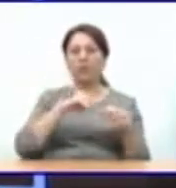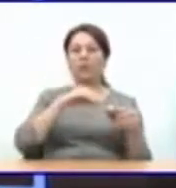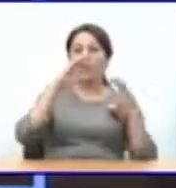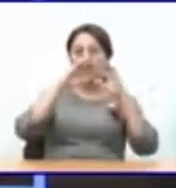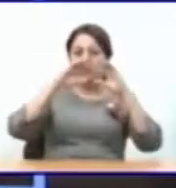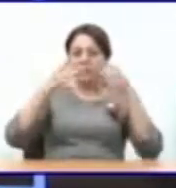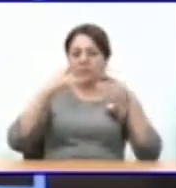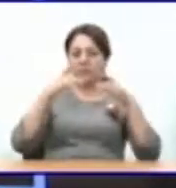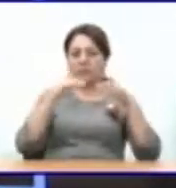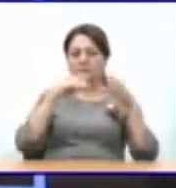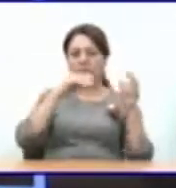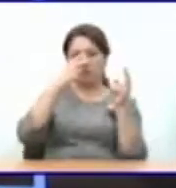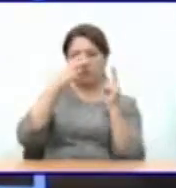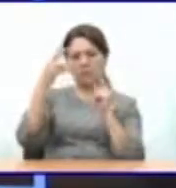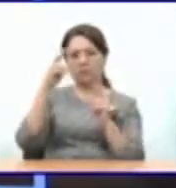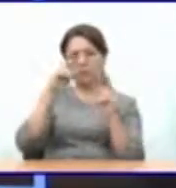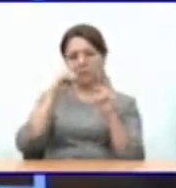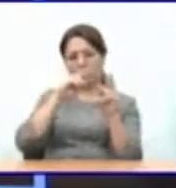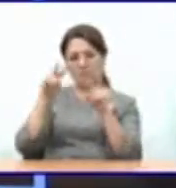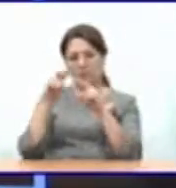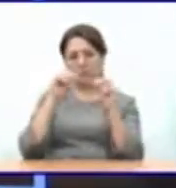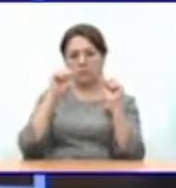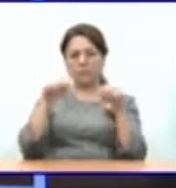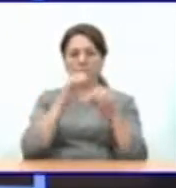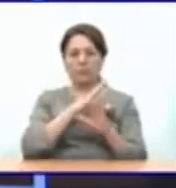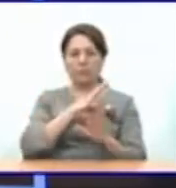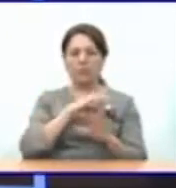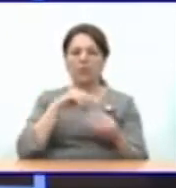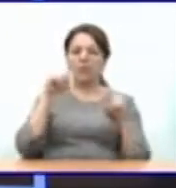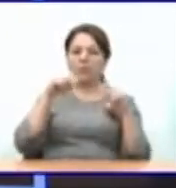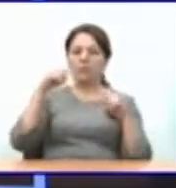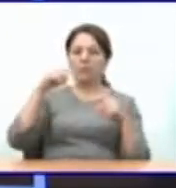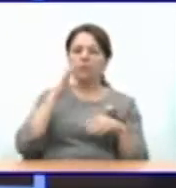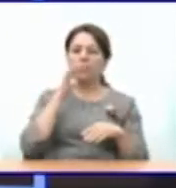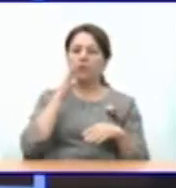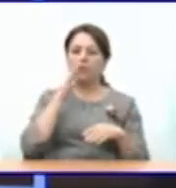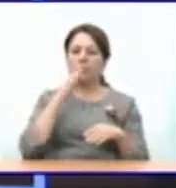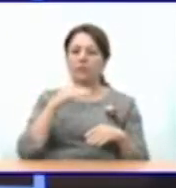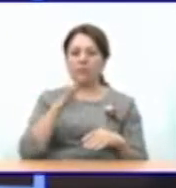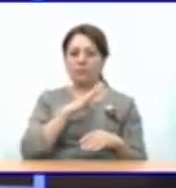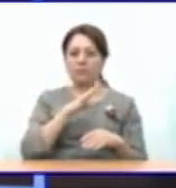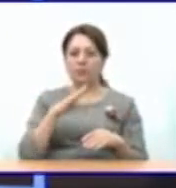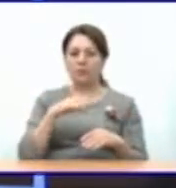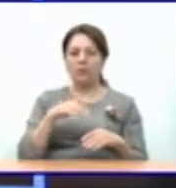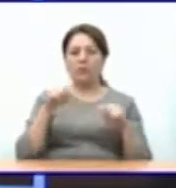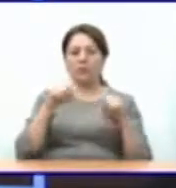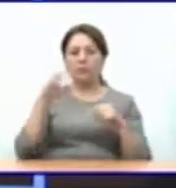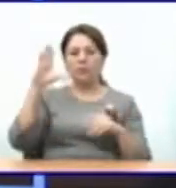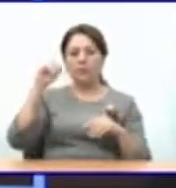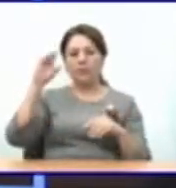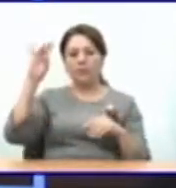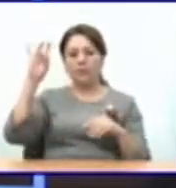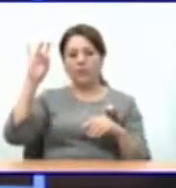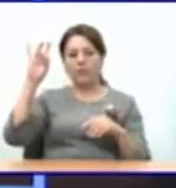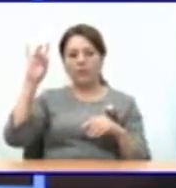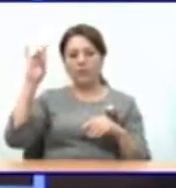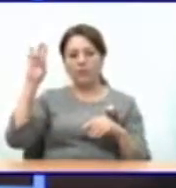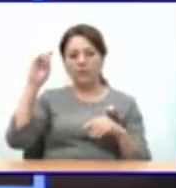atalgan. Venera quyosh va yer orasidan o'tayotganda sodir bo'lgan. Venera quyosh diski bo'ylab